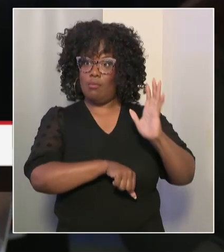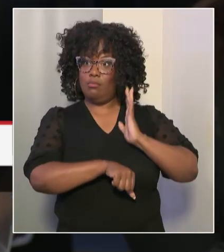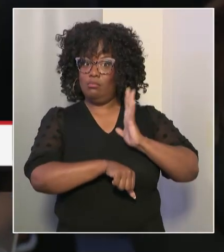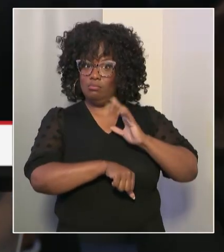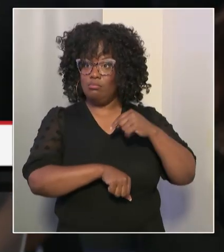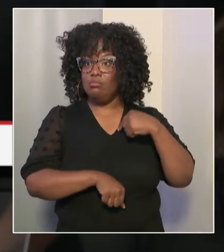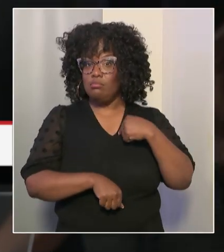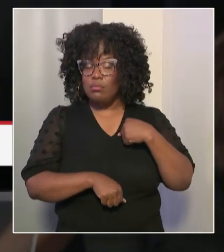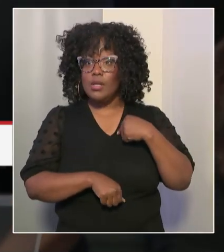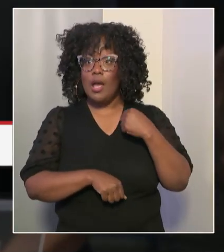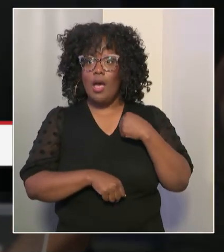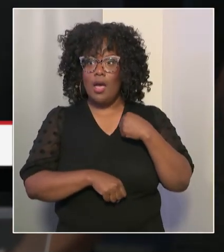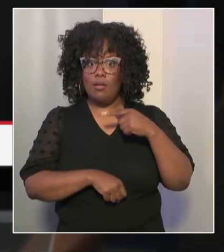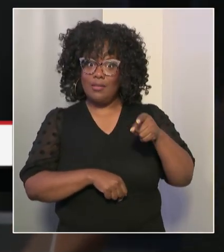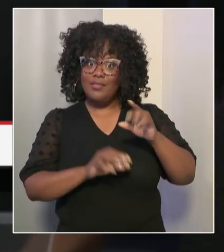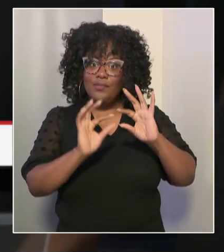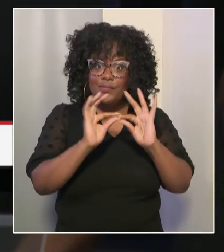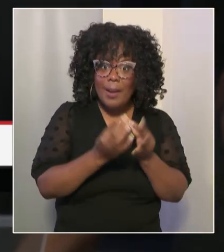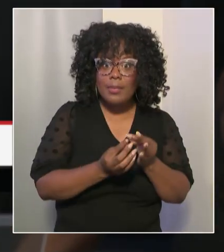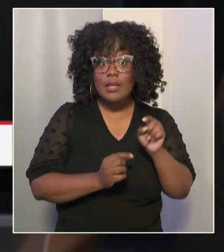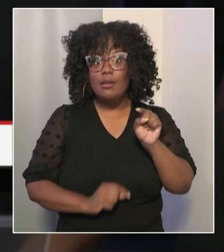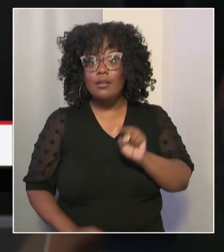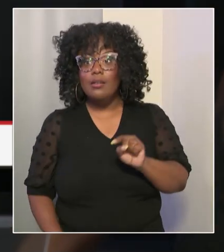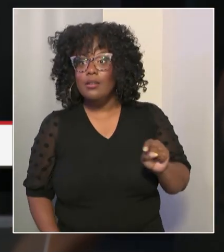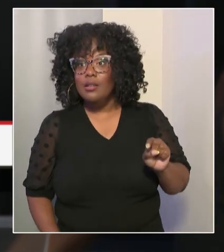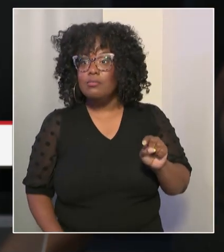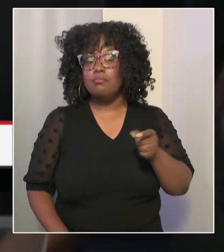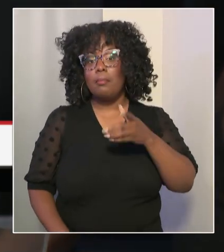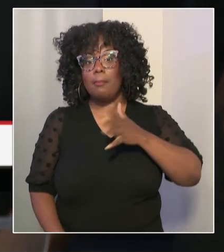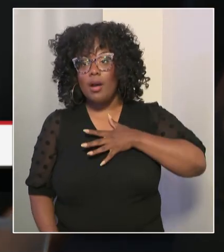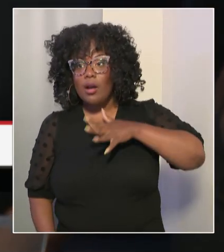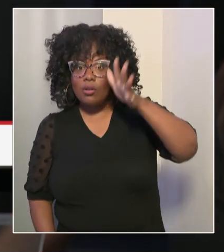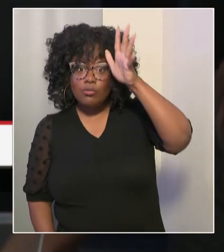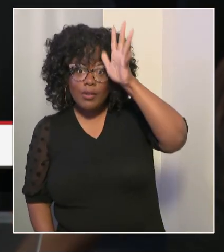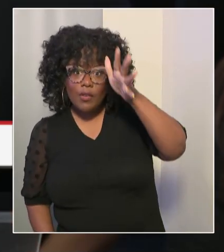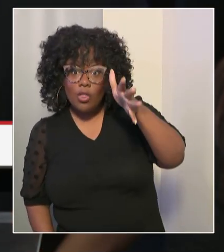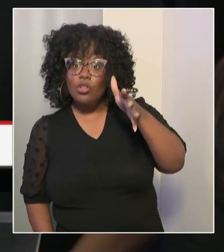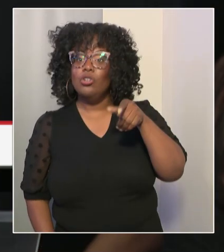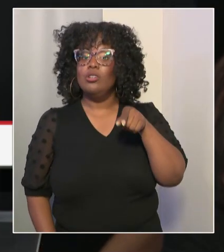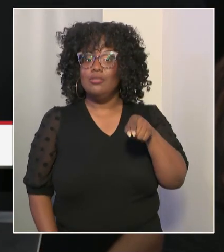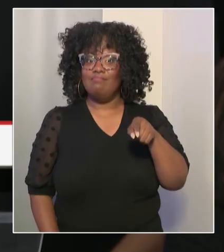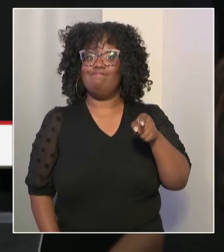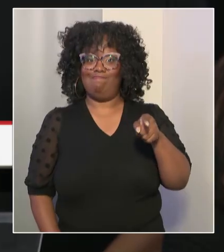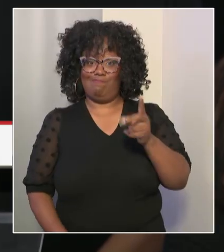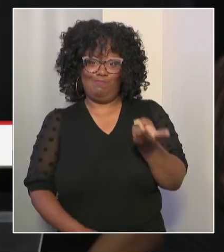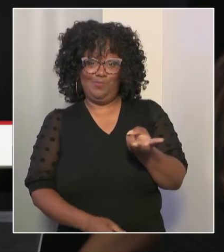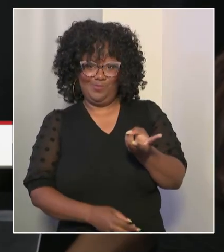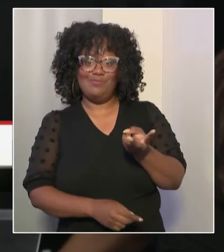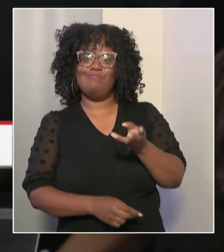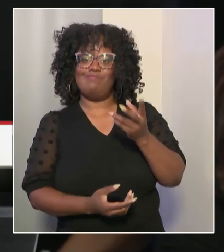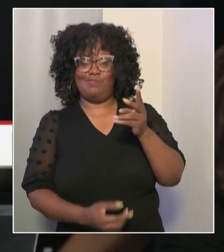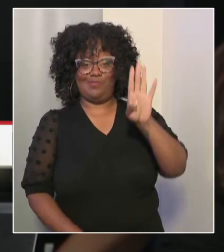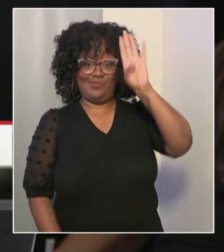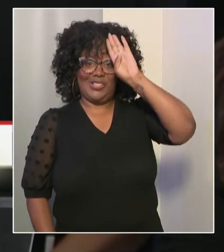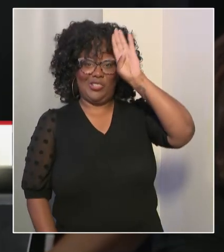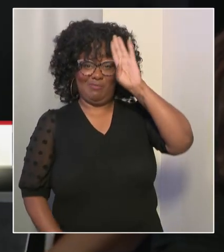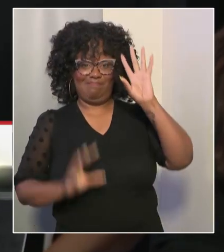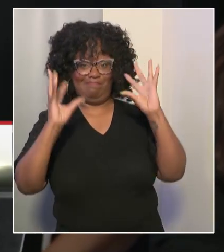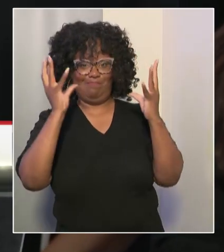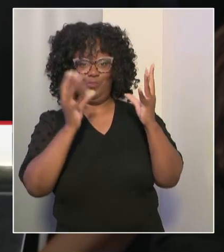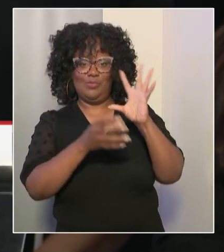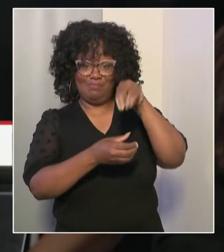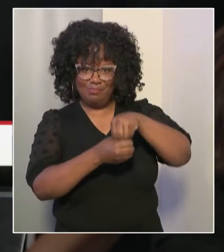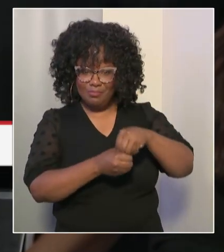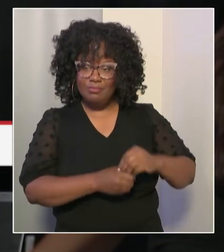service. My grandfather, the late Francis L. Williams Sr., a former DC Fire and EMS employee, was